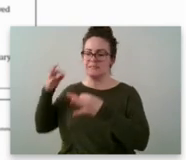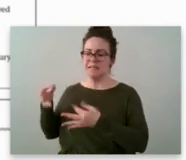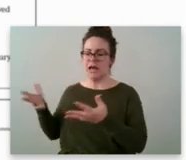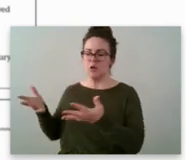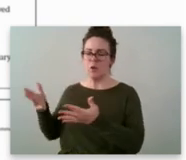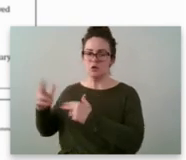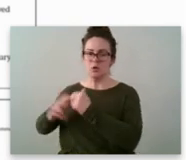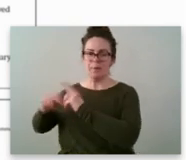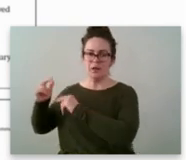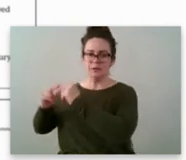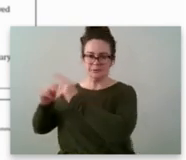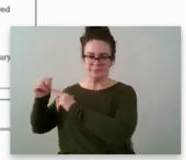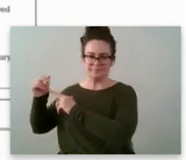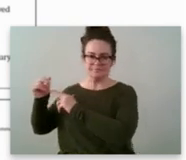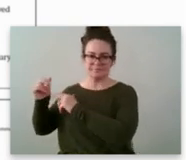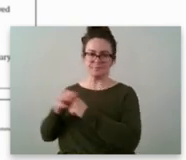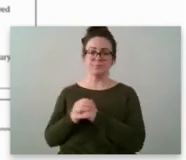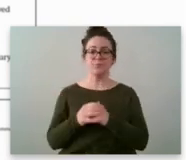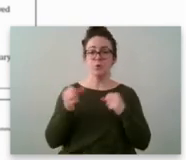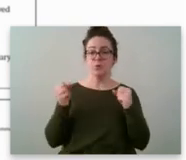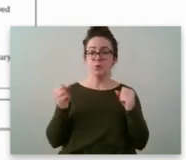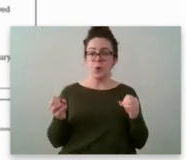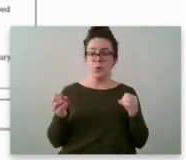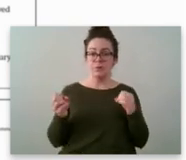build? So just